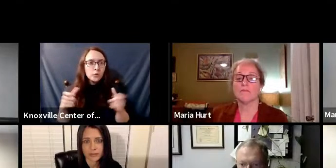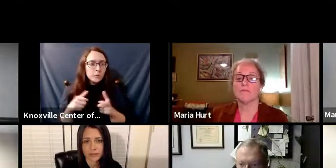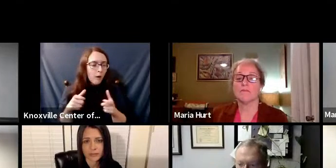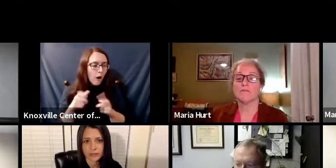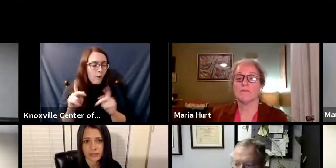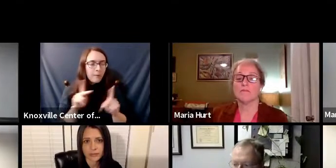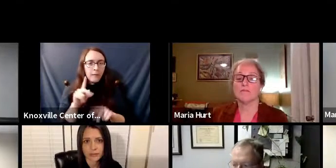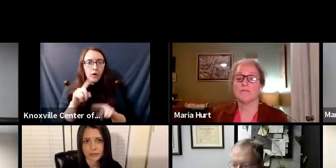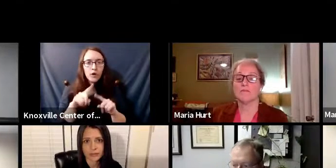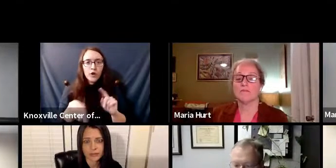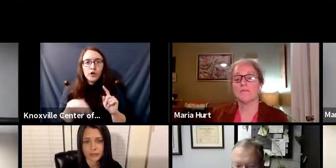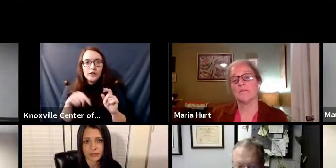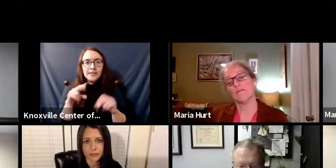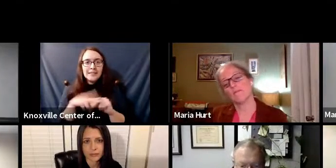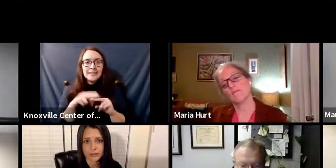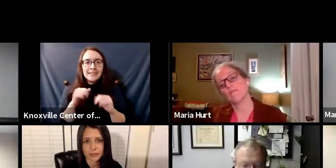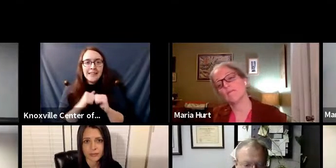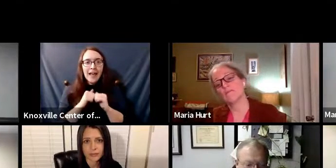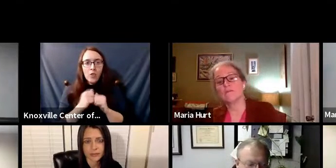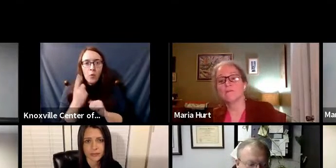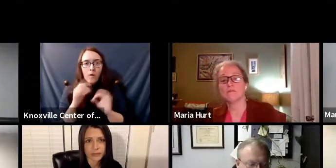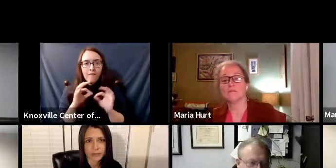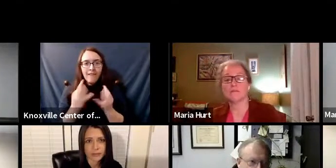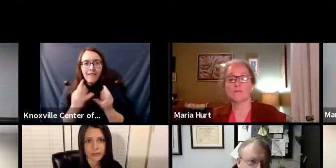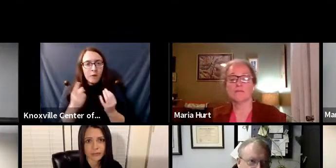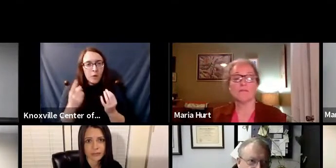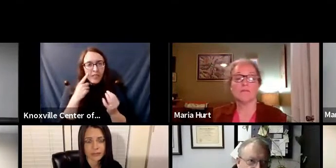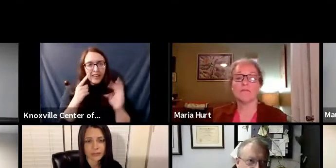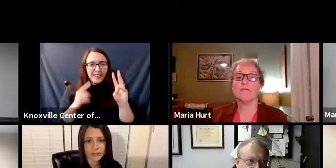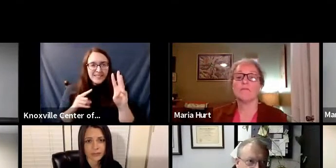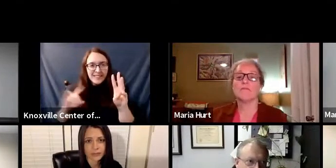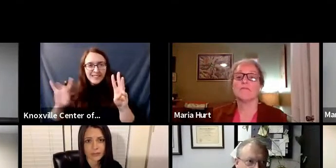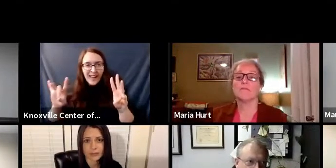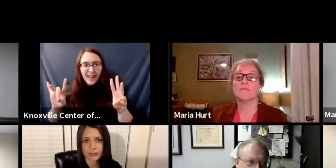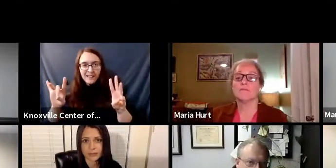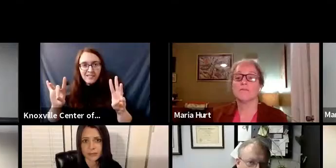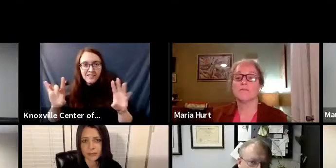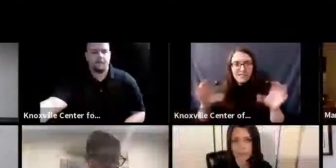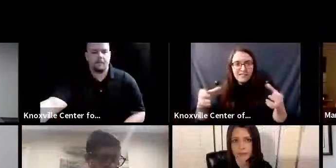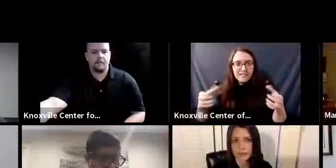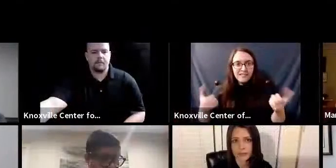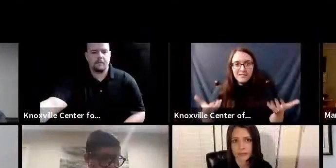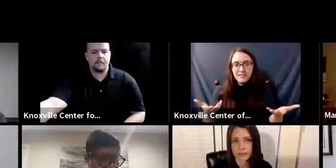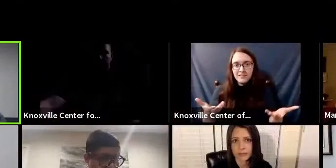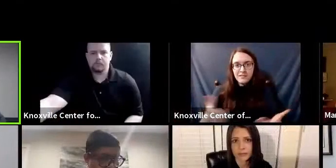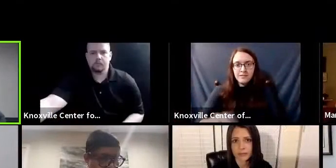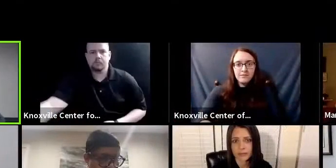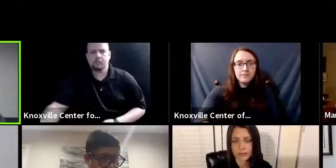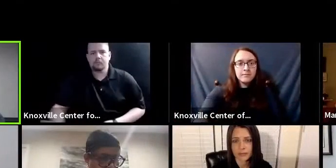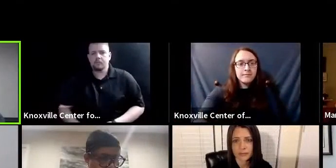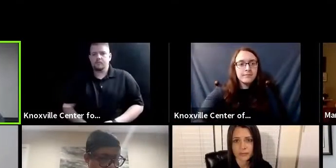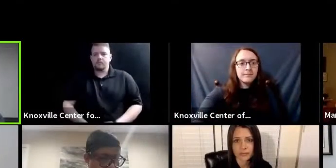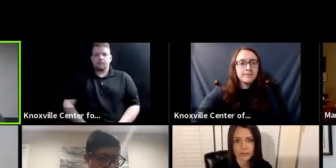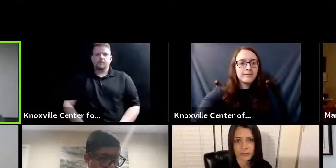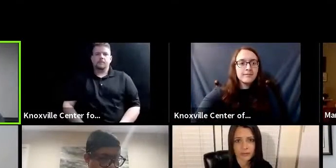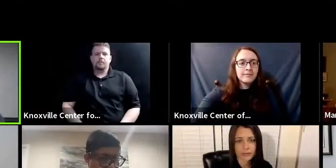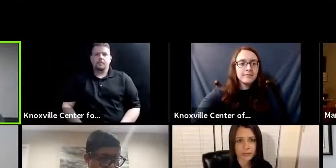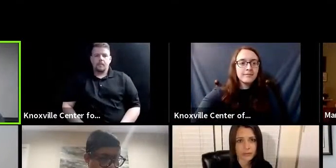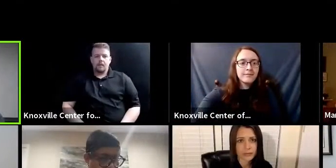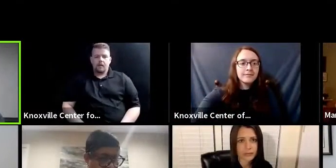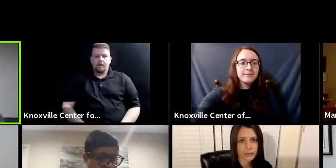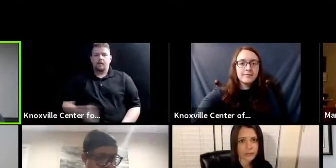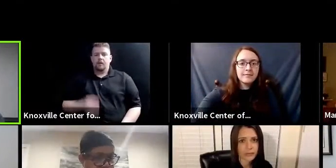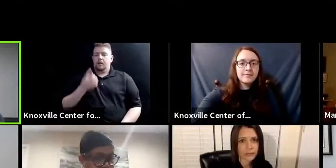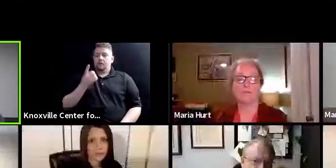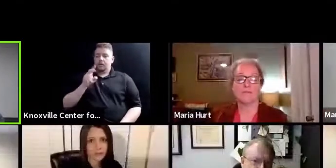sit together from one family. So what about the 6 versus 8 for folks from different families? I mean, I think that's